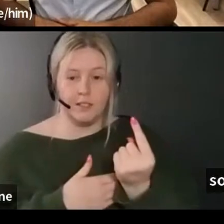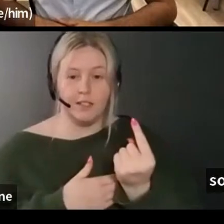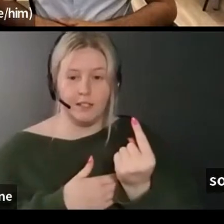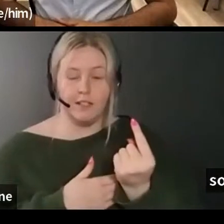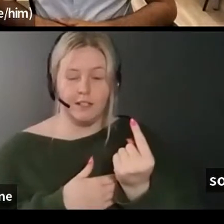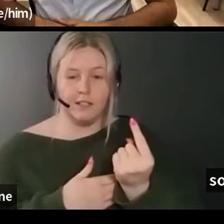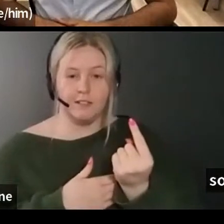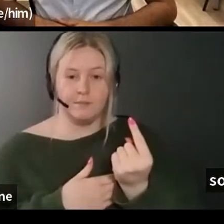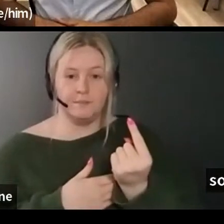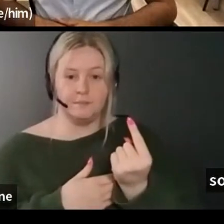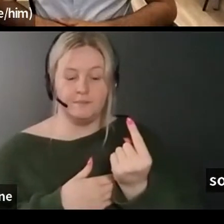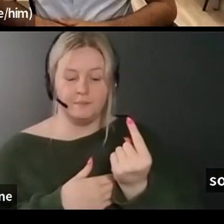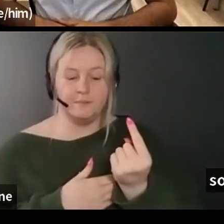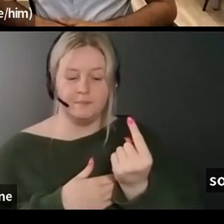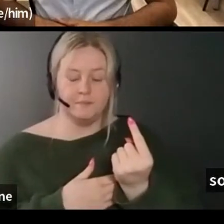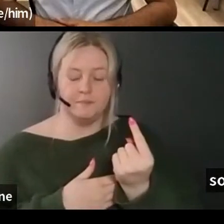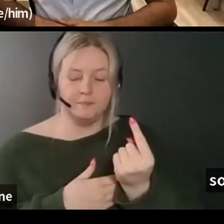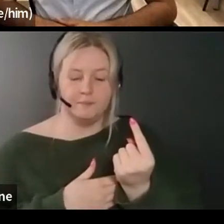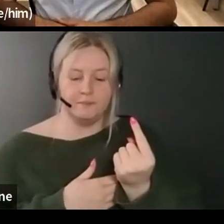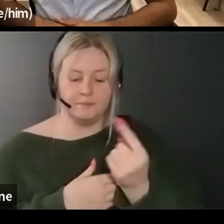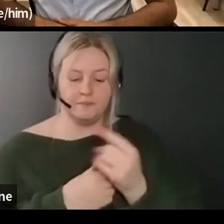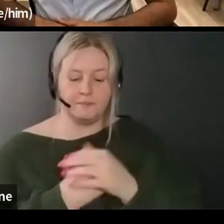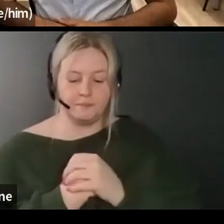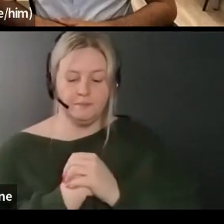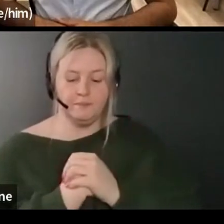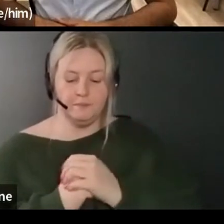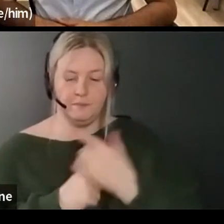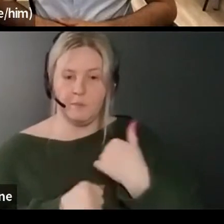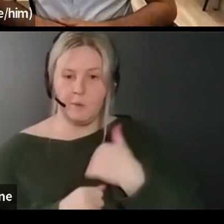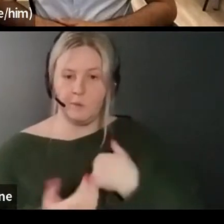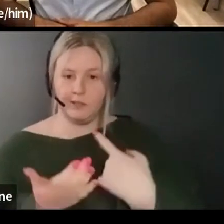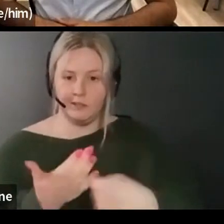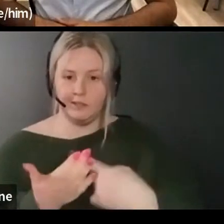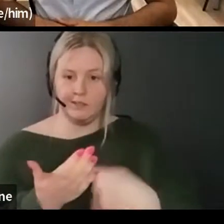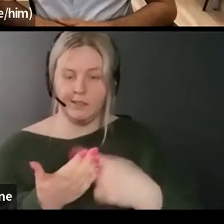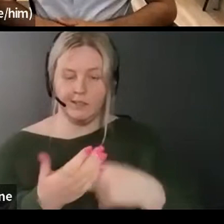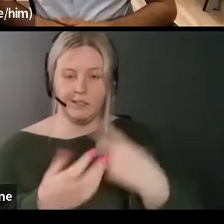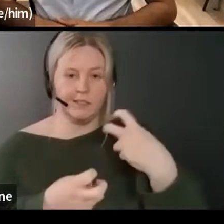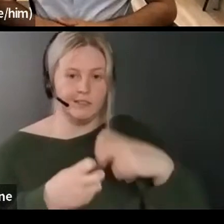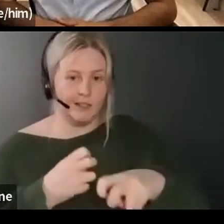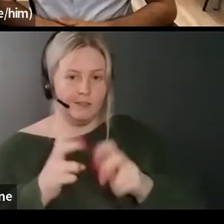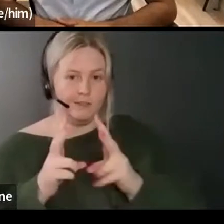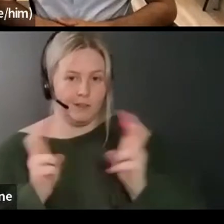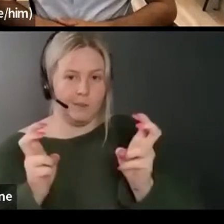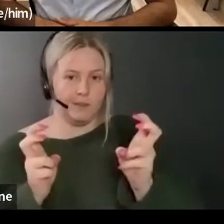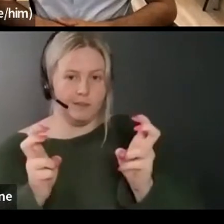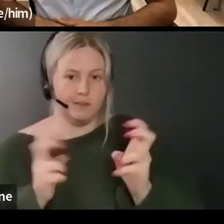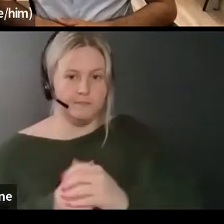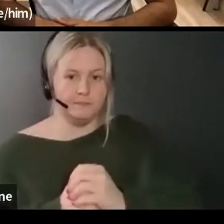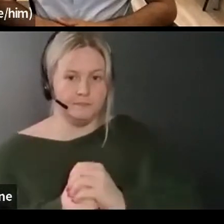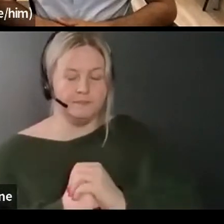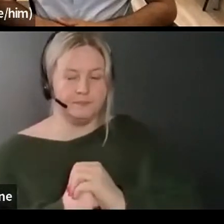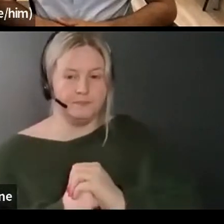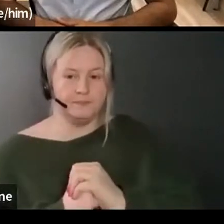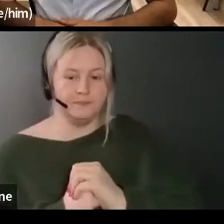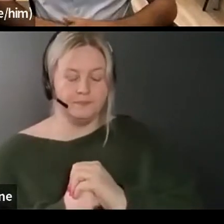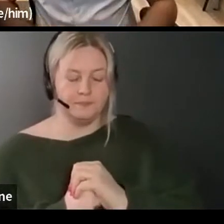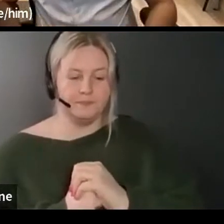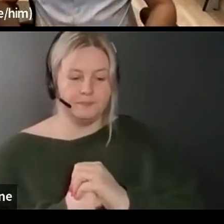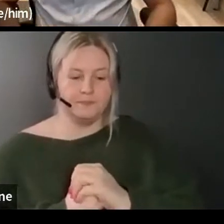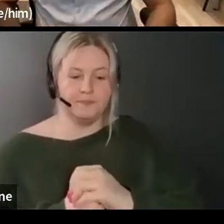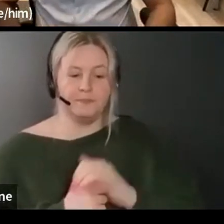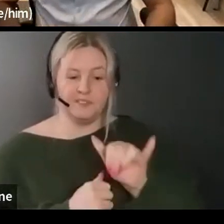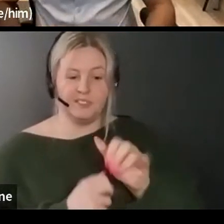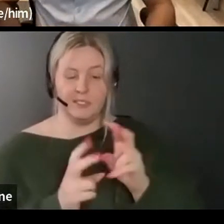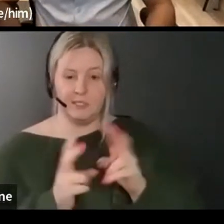tackling a very difficult subject, a subject that has been too often swept